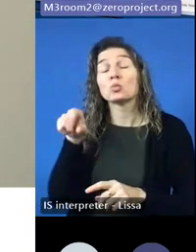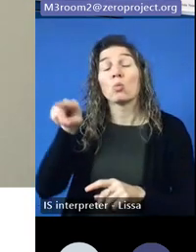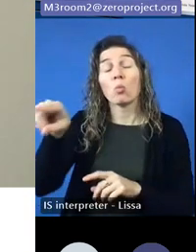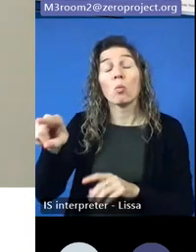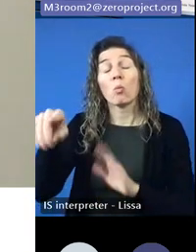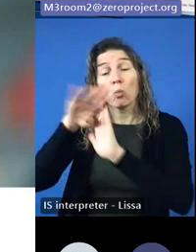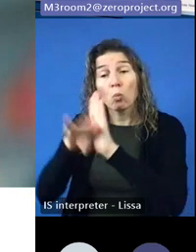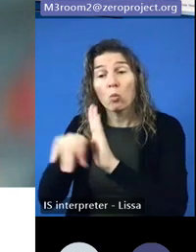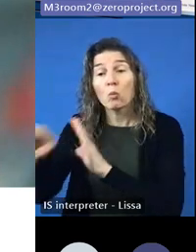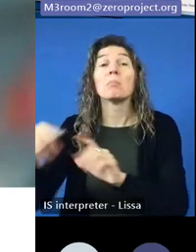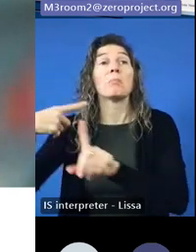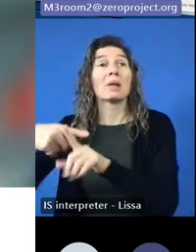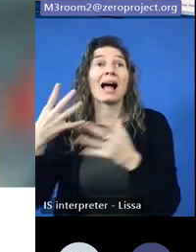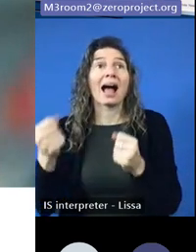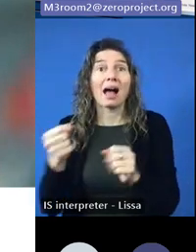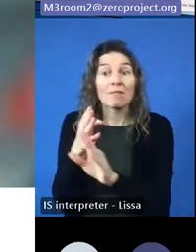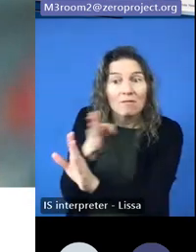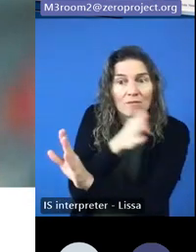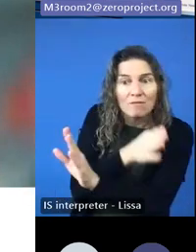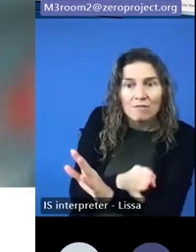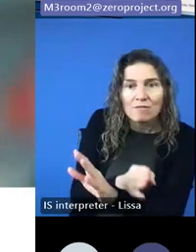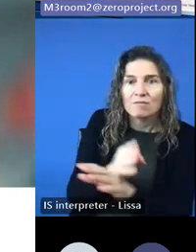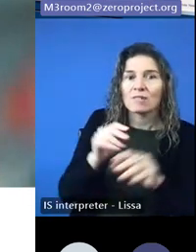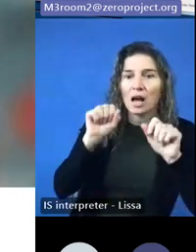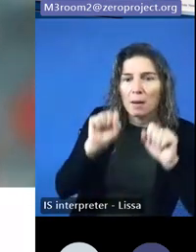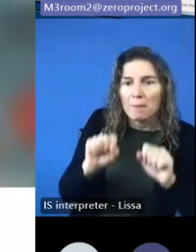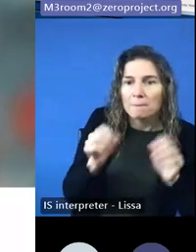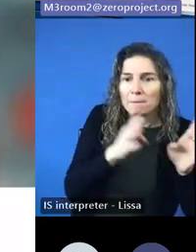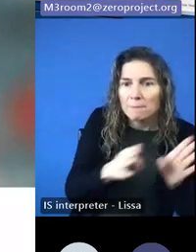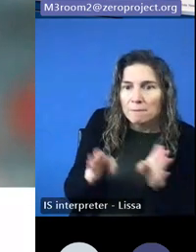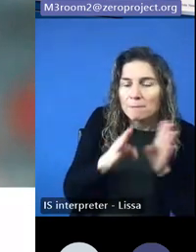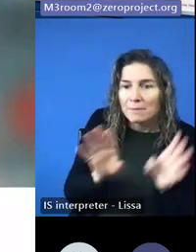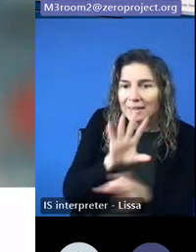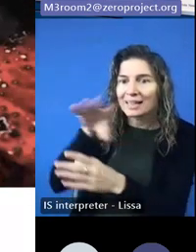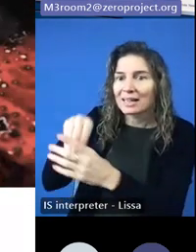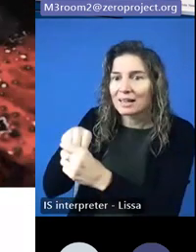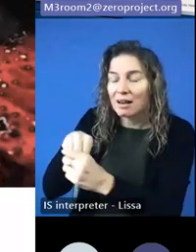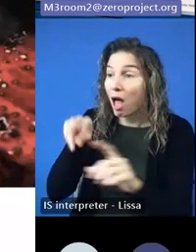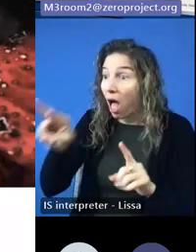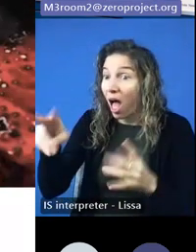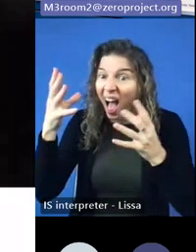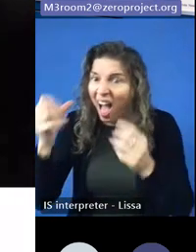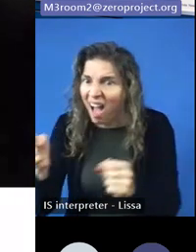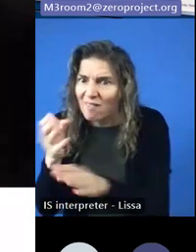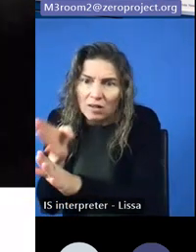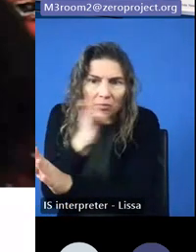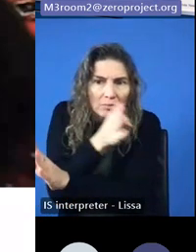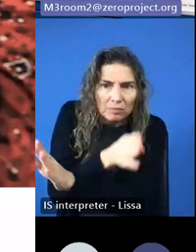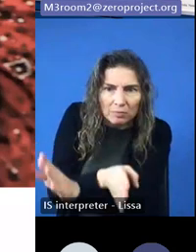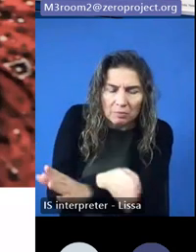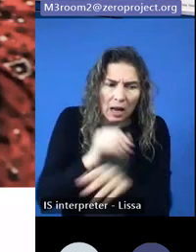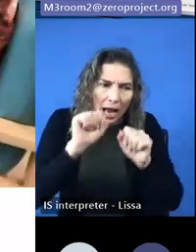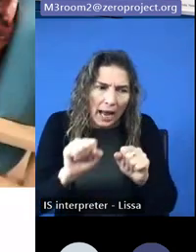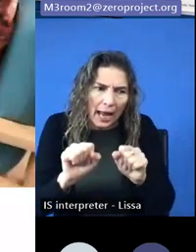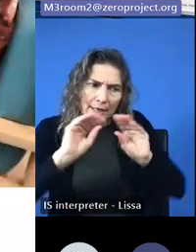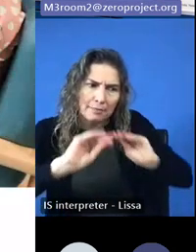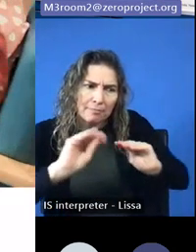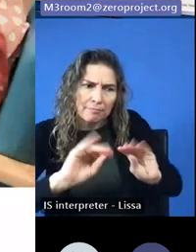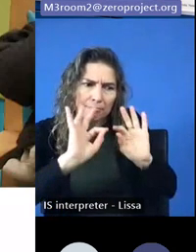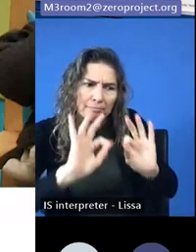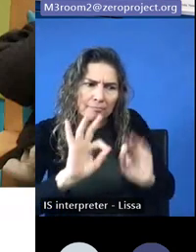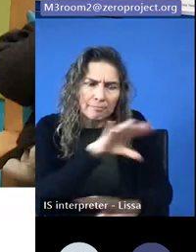well. And that's when I knew I had to send Alaina here. When Alaina started this school readiness program,